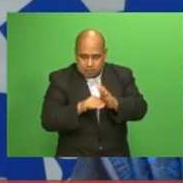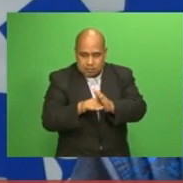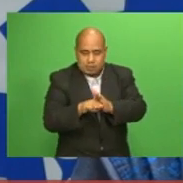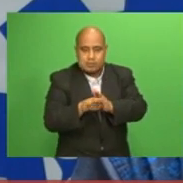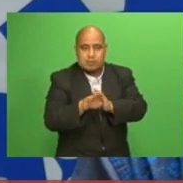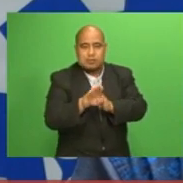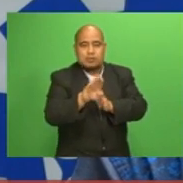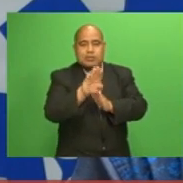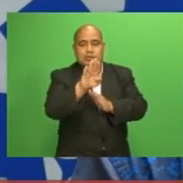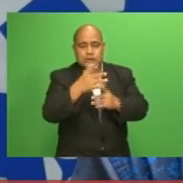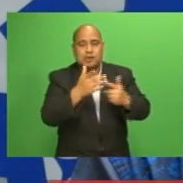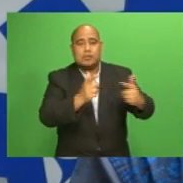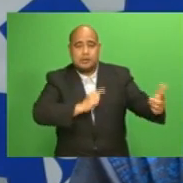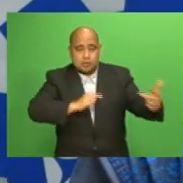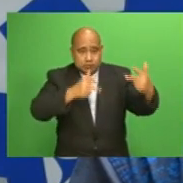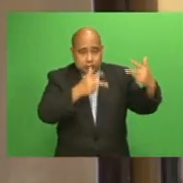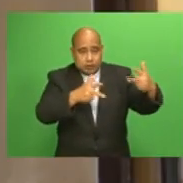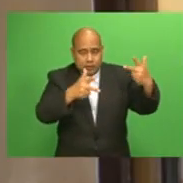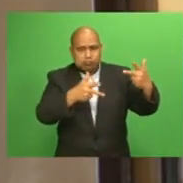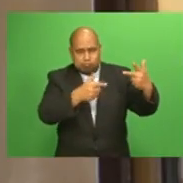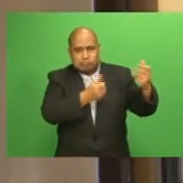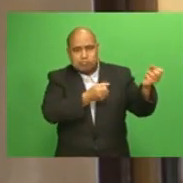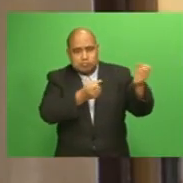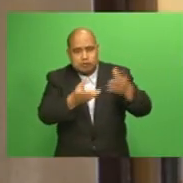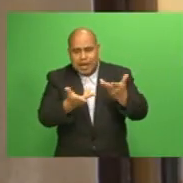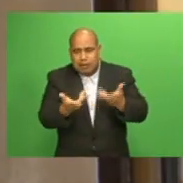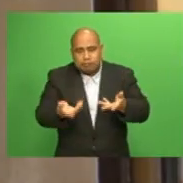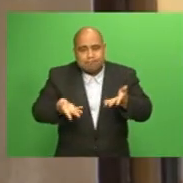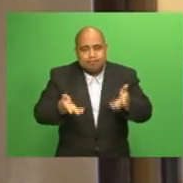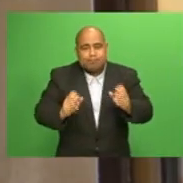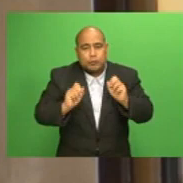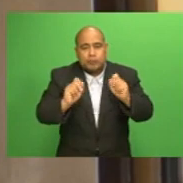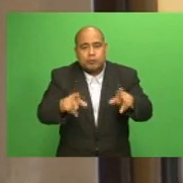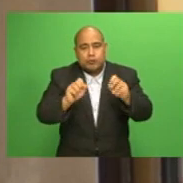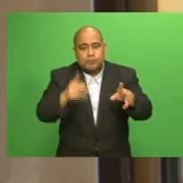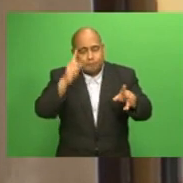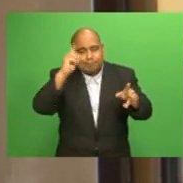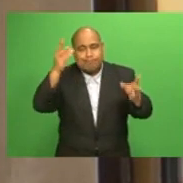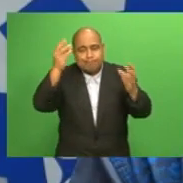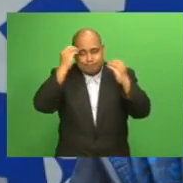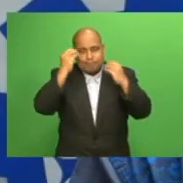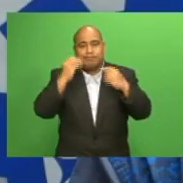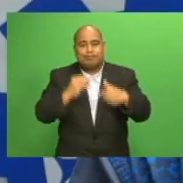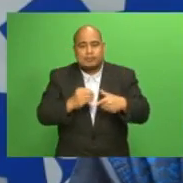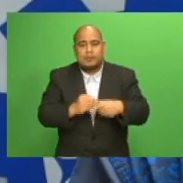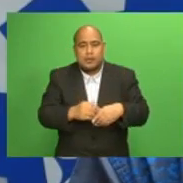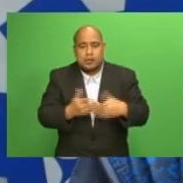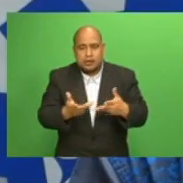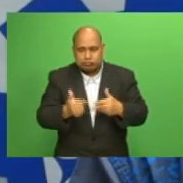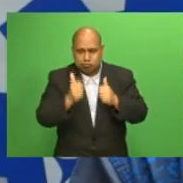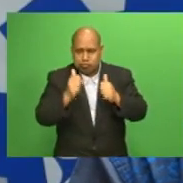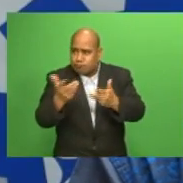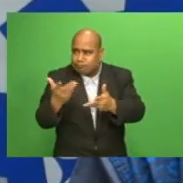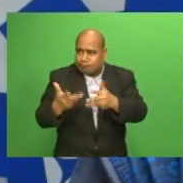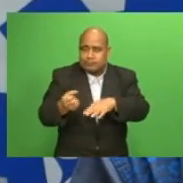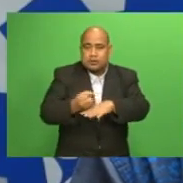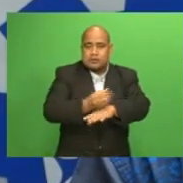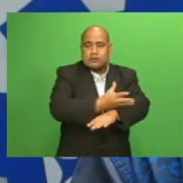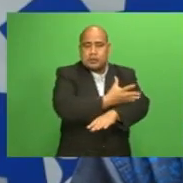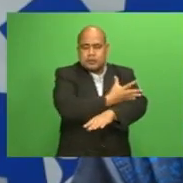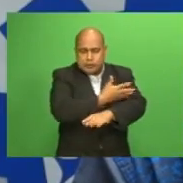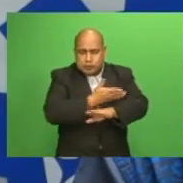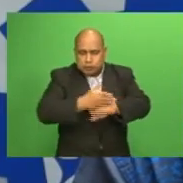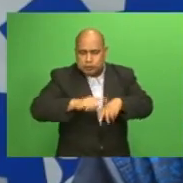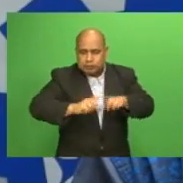local MSMEs where they can gain insights, inspiration and the latest information to help them navigate the best